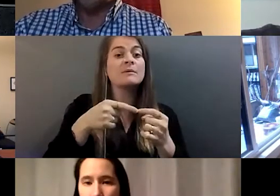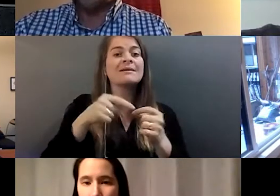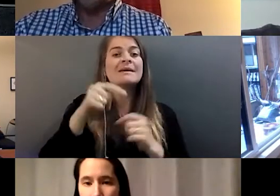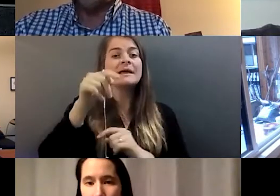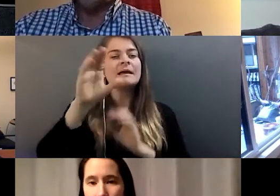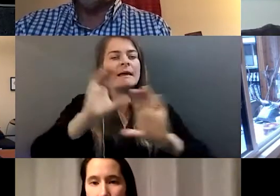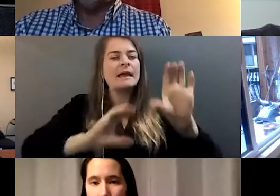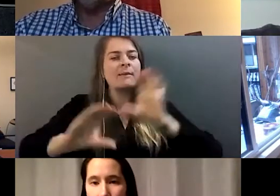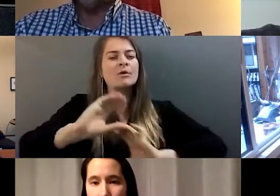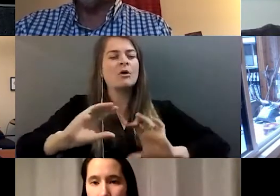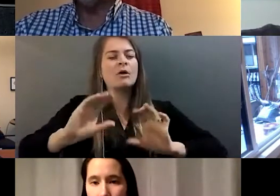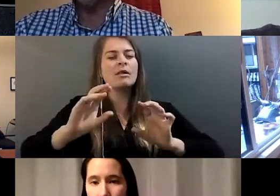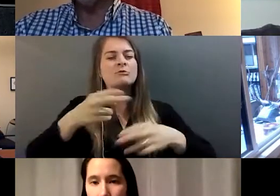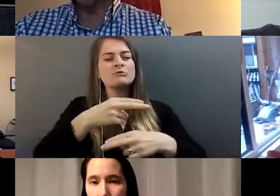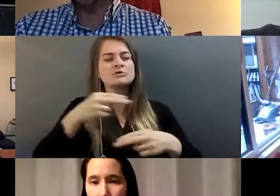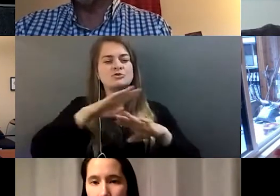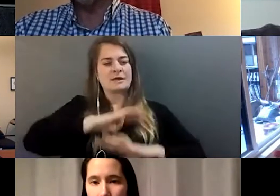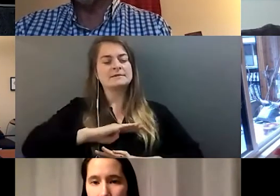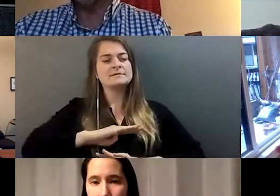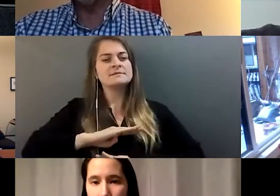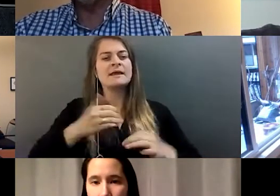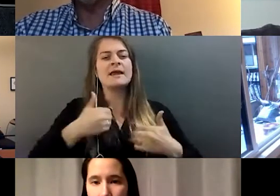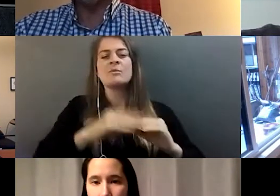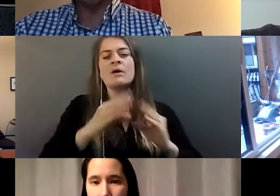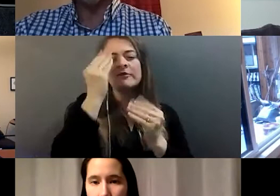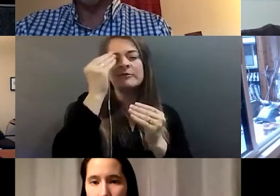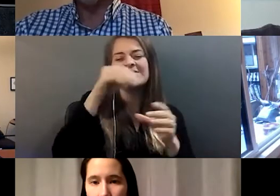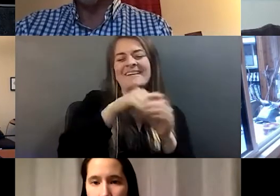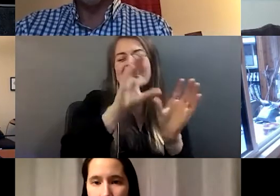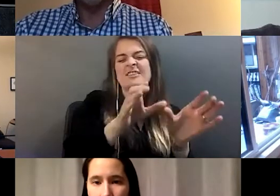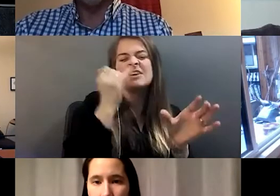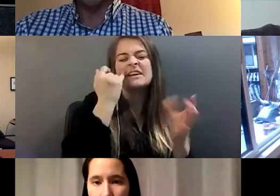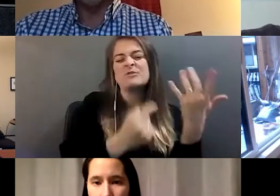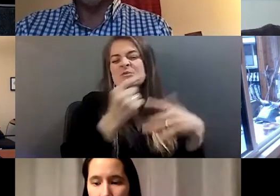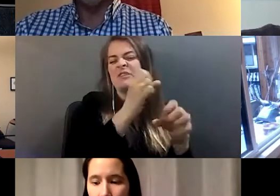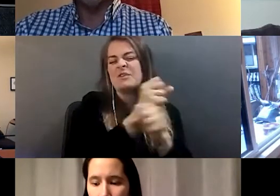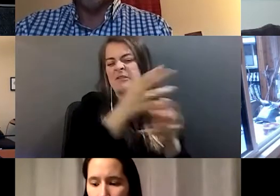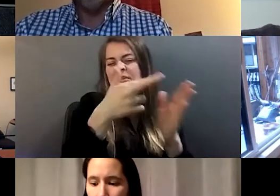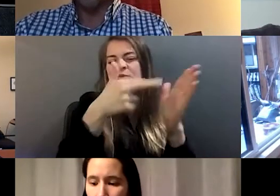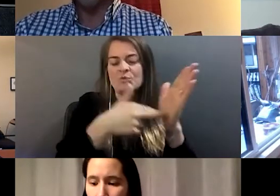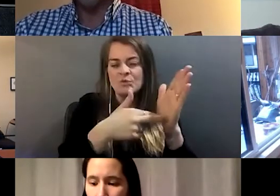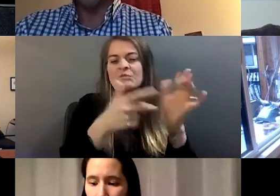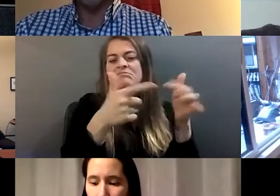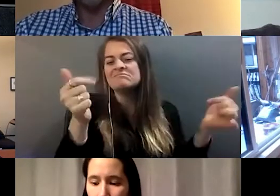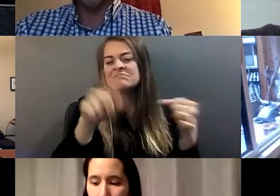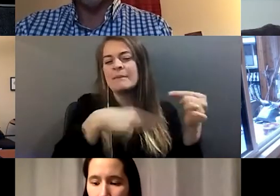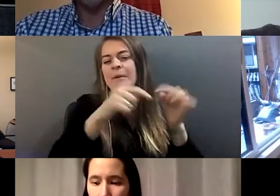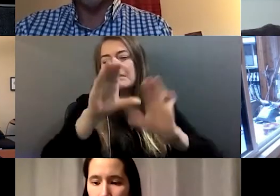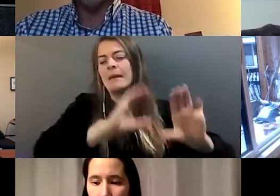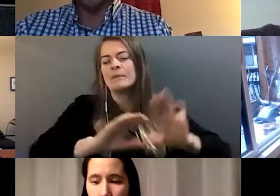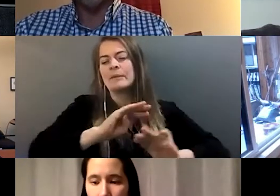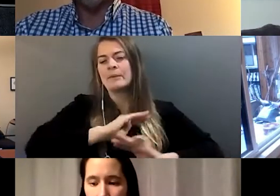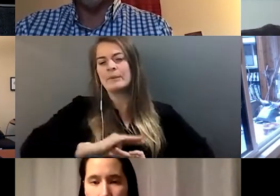blog post that I've given the link to Katie, so she'll put that in the chat box as well if you want to review all the rules about chemical